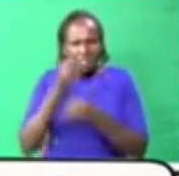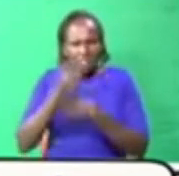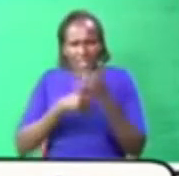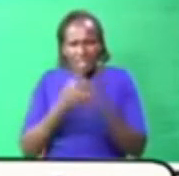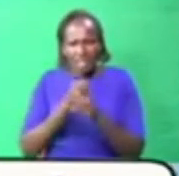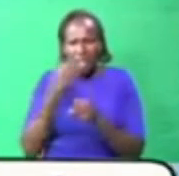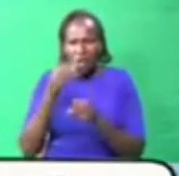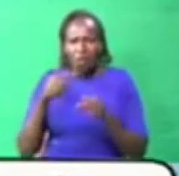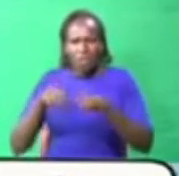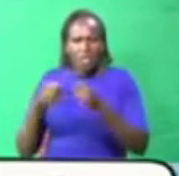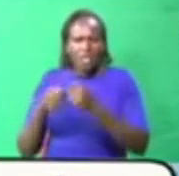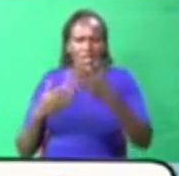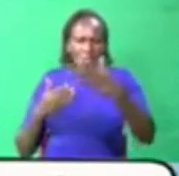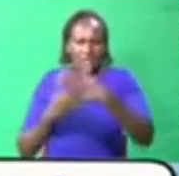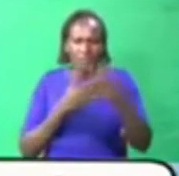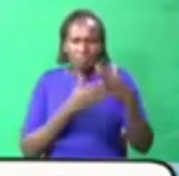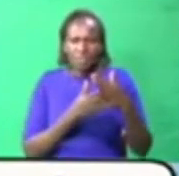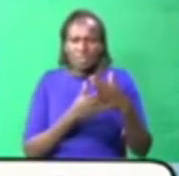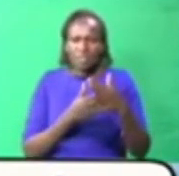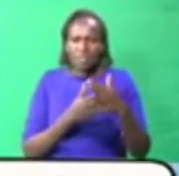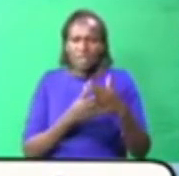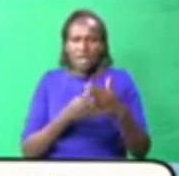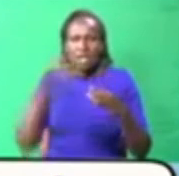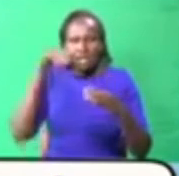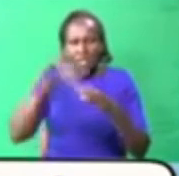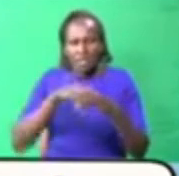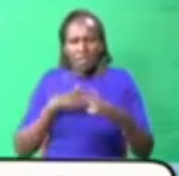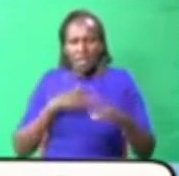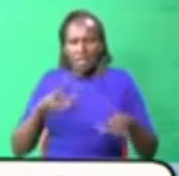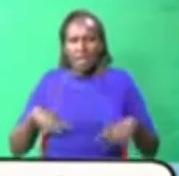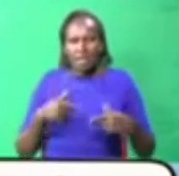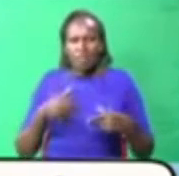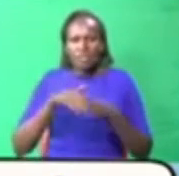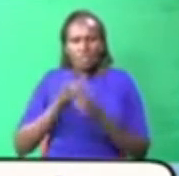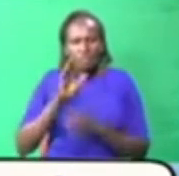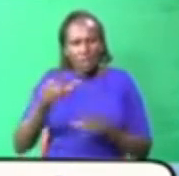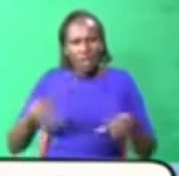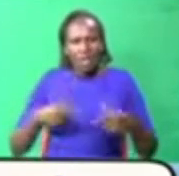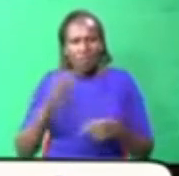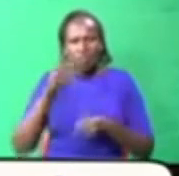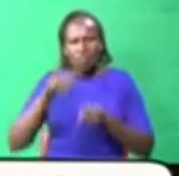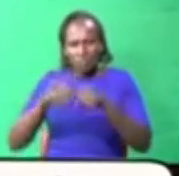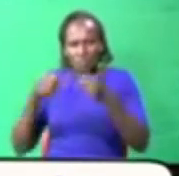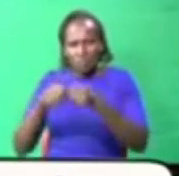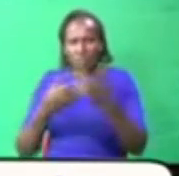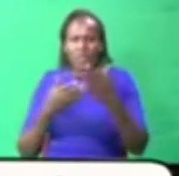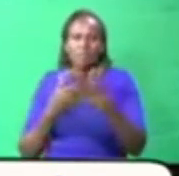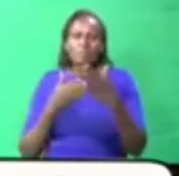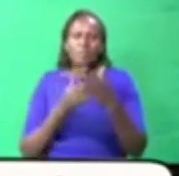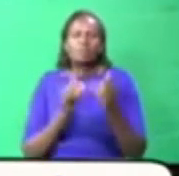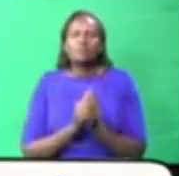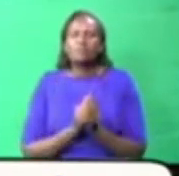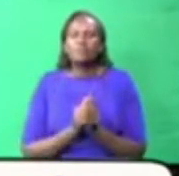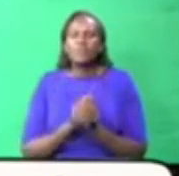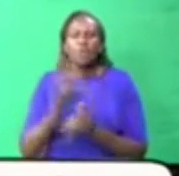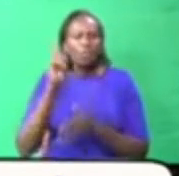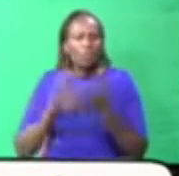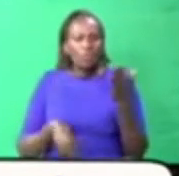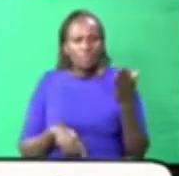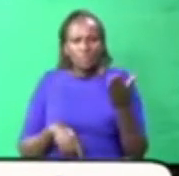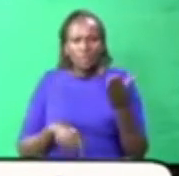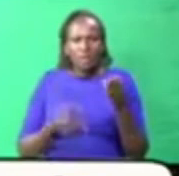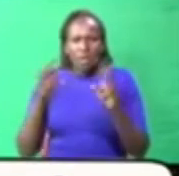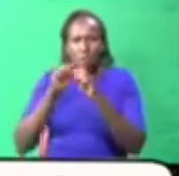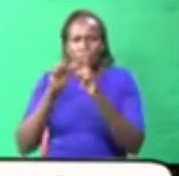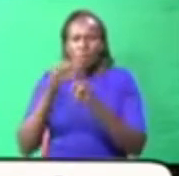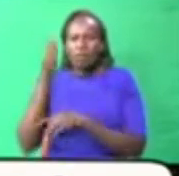breaking limits. And I'm declaring to my life and to your life that this you're going to break limits. Whatever the word of